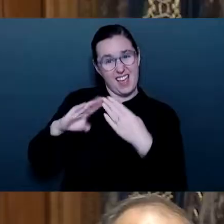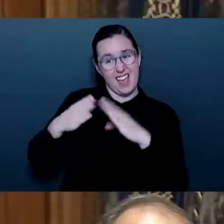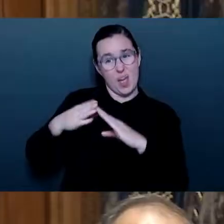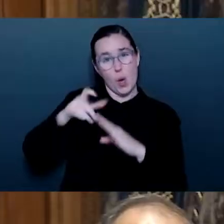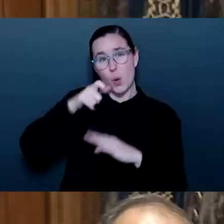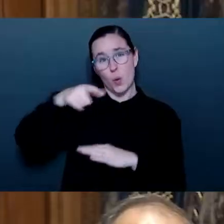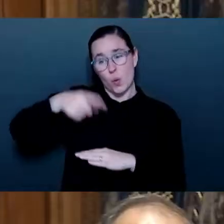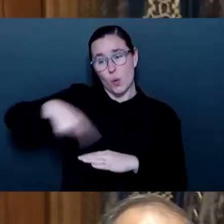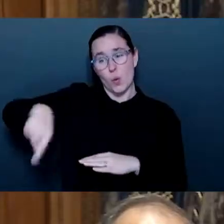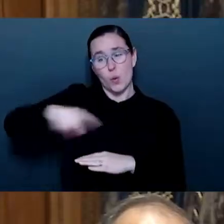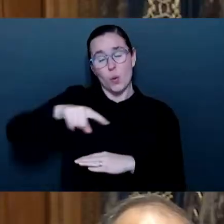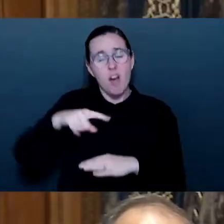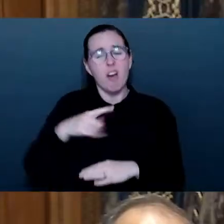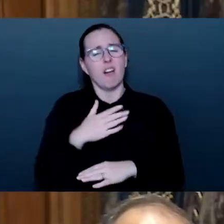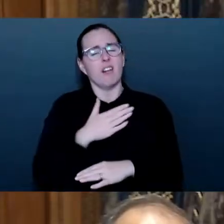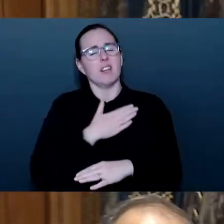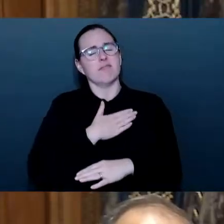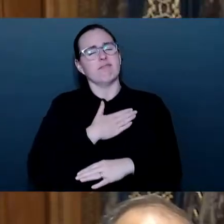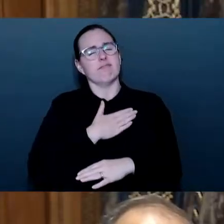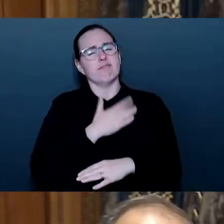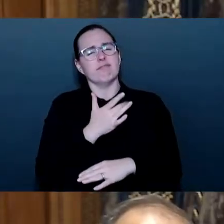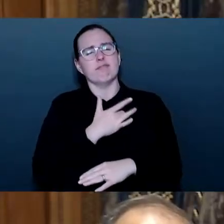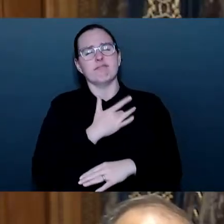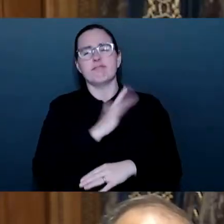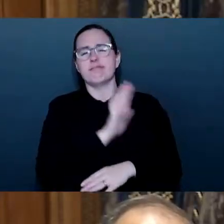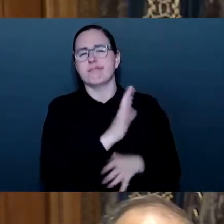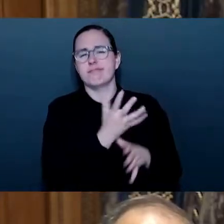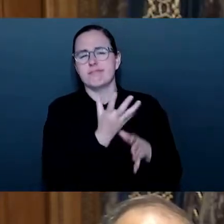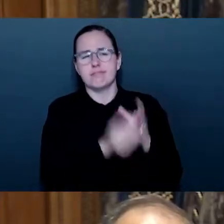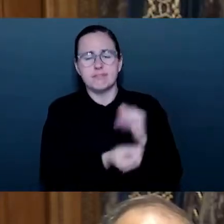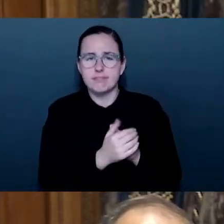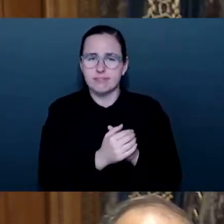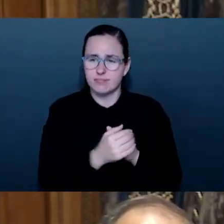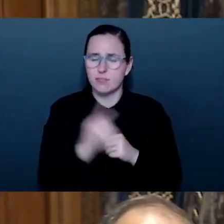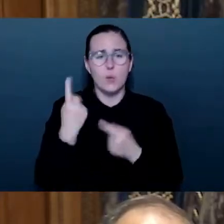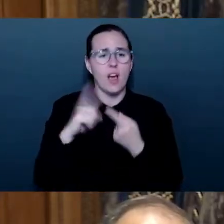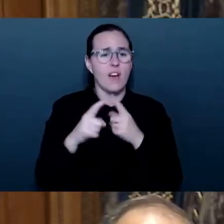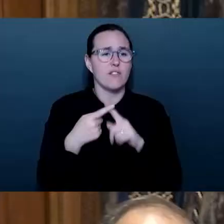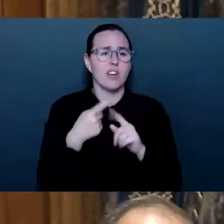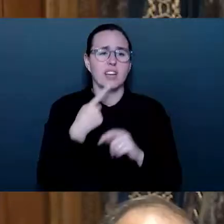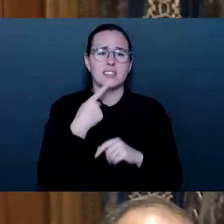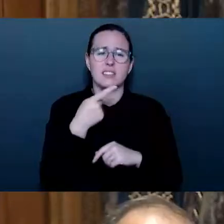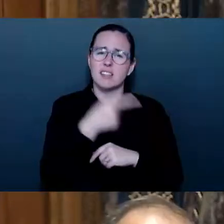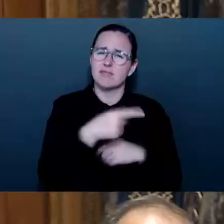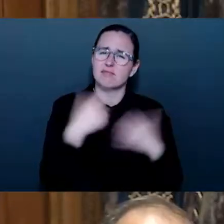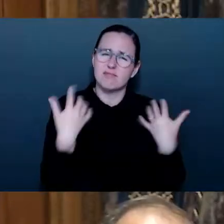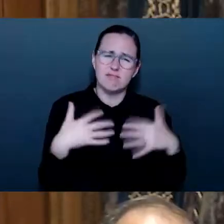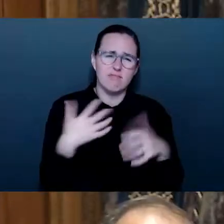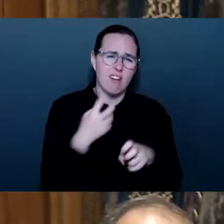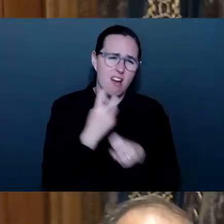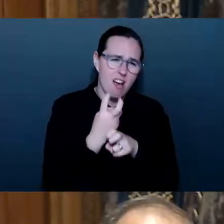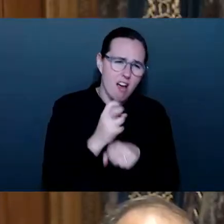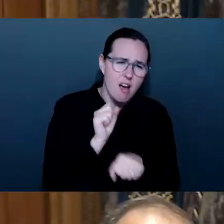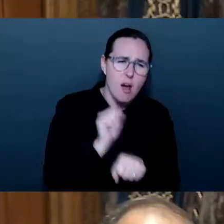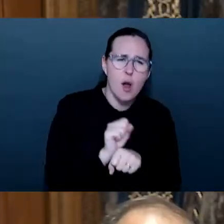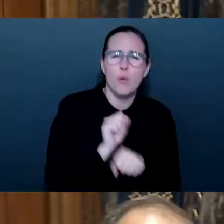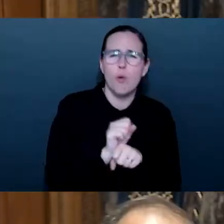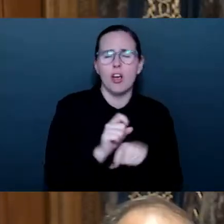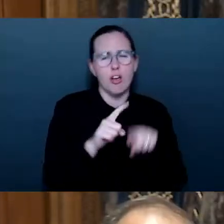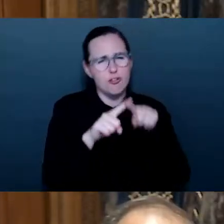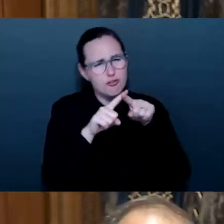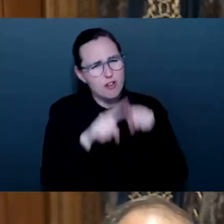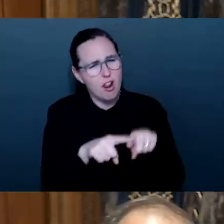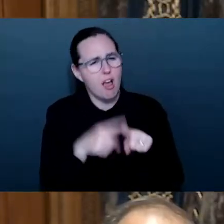kind, reliable, and hard-working, someone who prioritized safety. Manjit said that being a paramedic brings as much